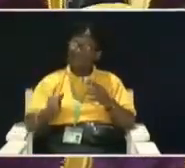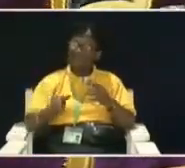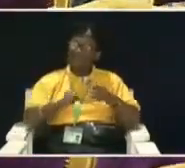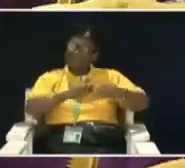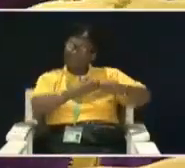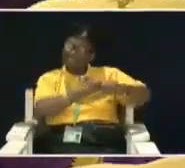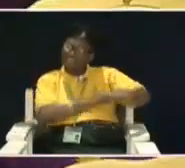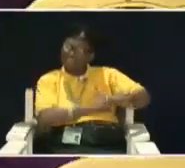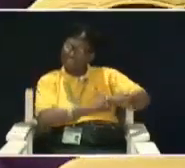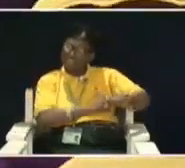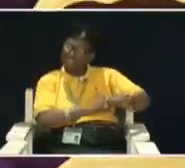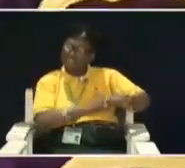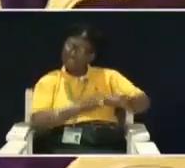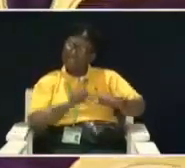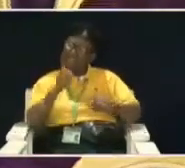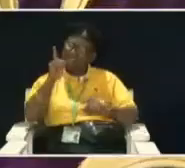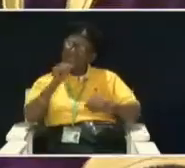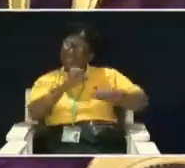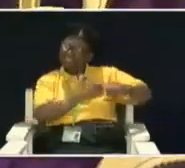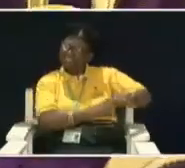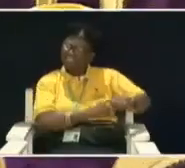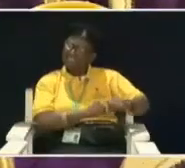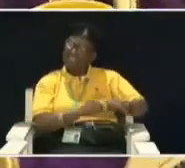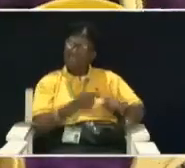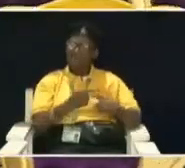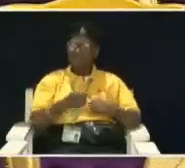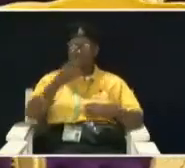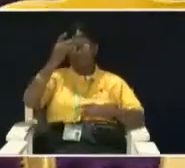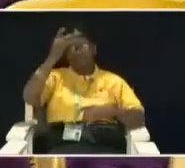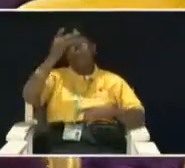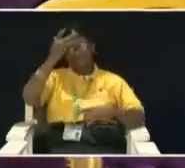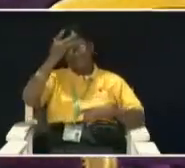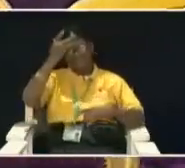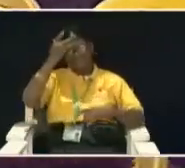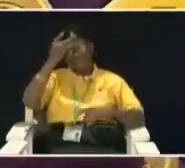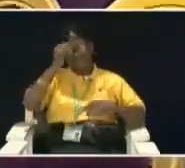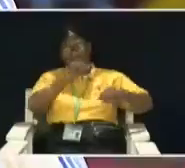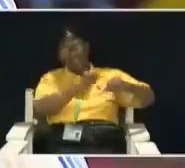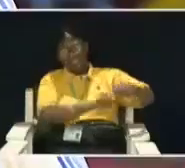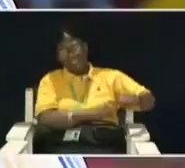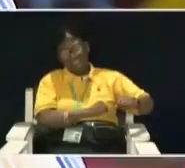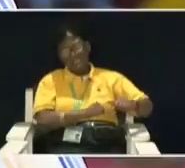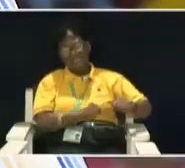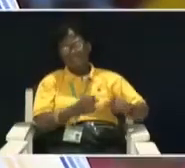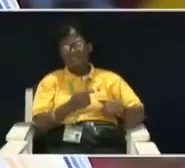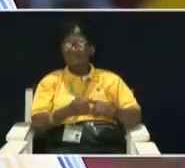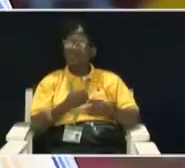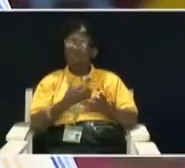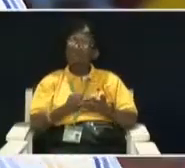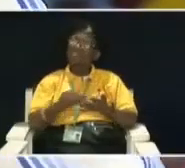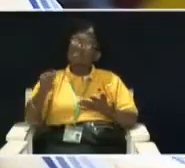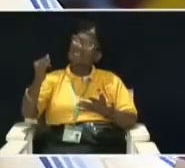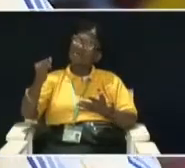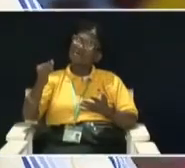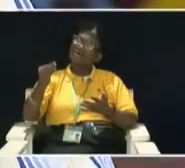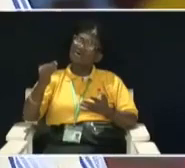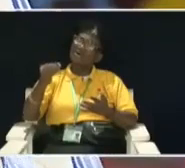shielded from sickness, shielded from failure in examinations?